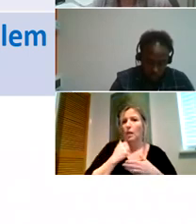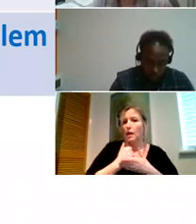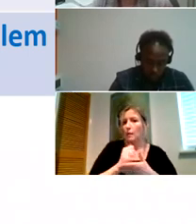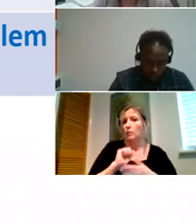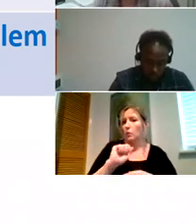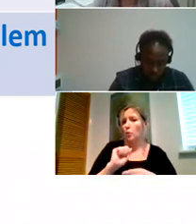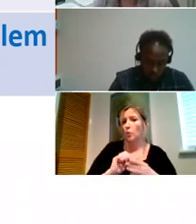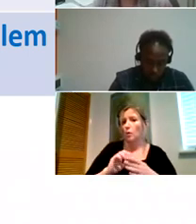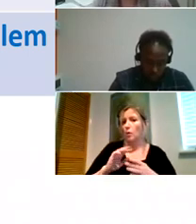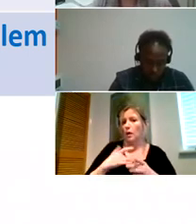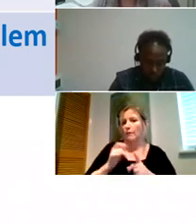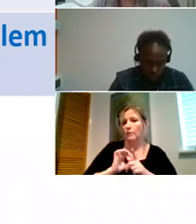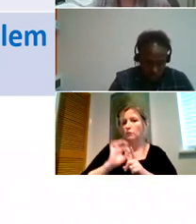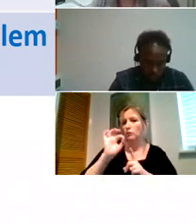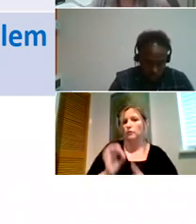We're also,